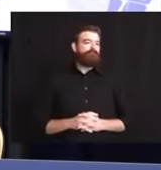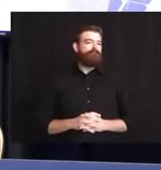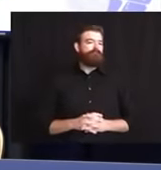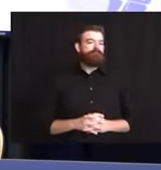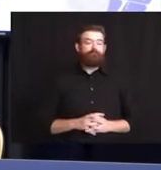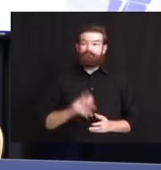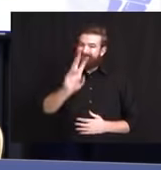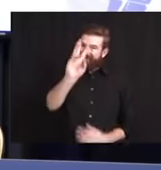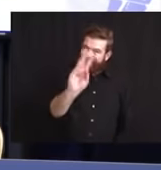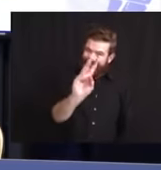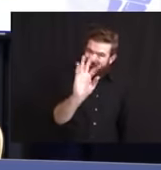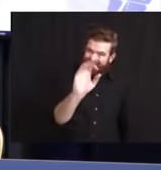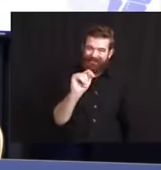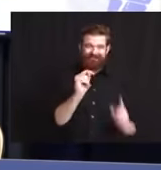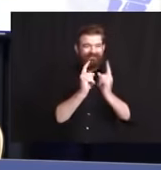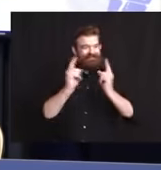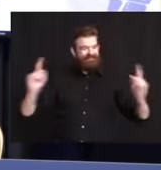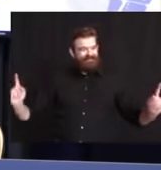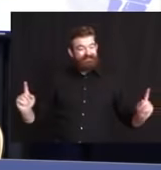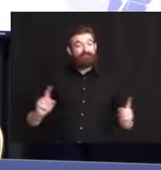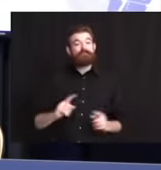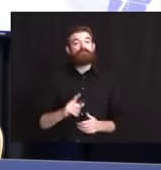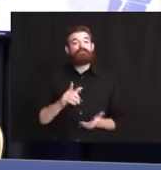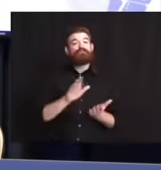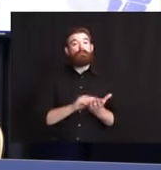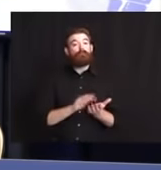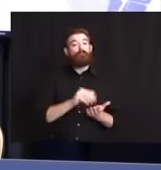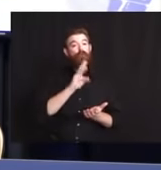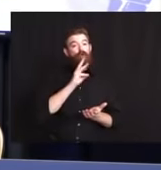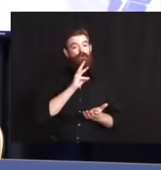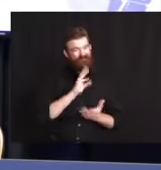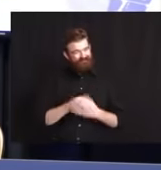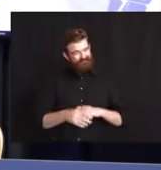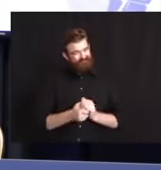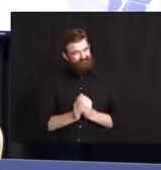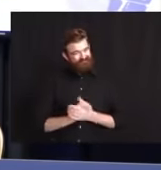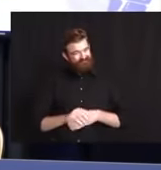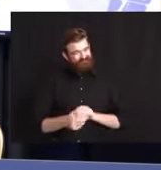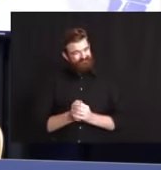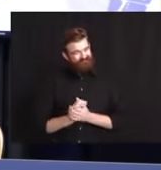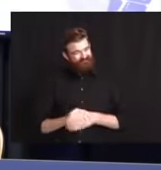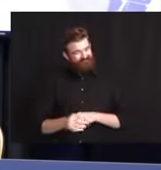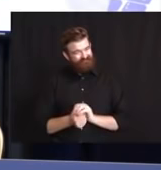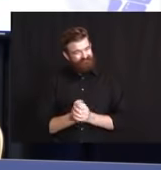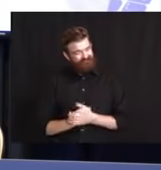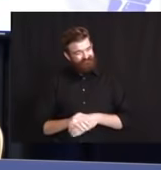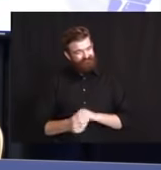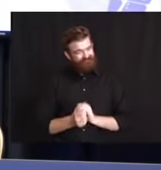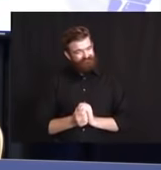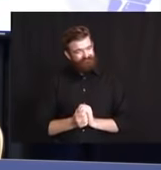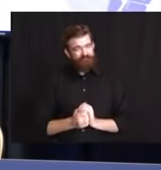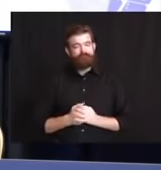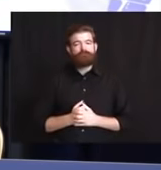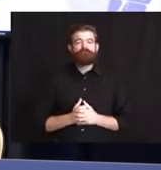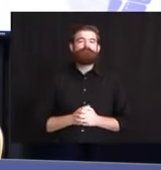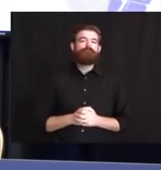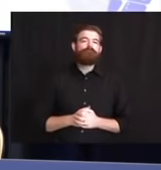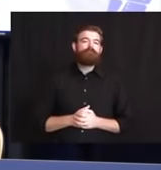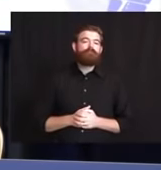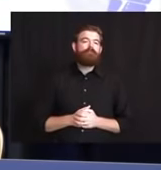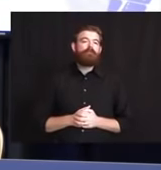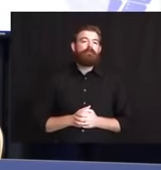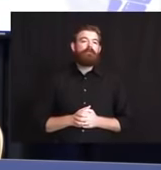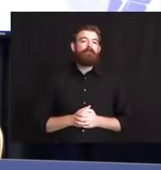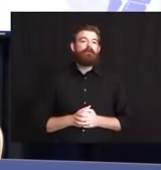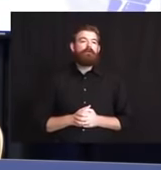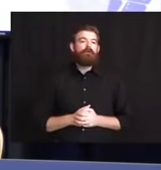Wash hands, often with soap and water, or for at least 20 seconds. If soap and water are not readily